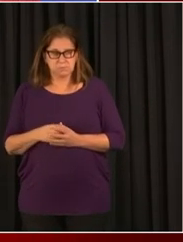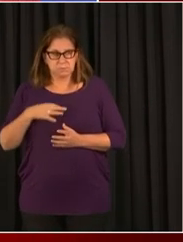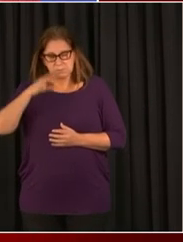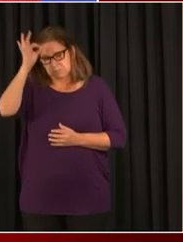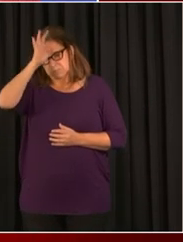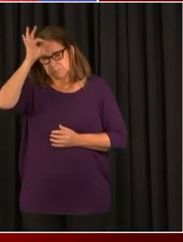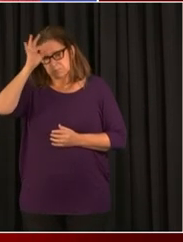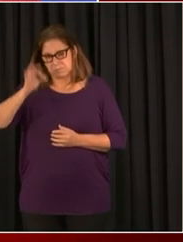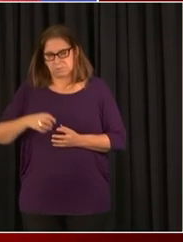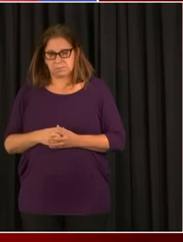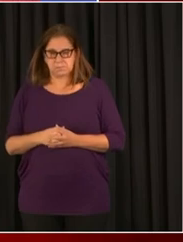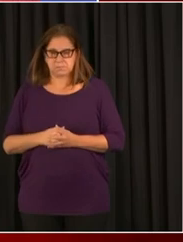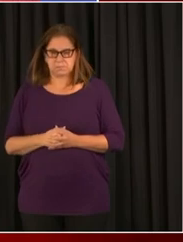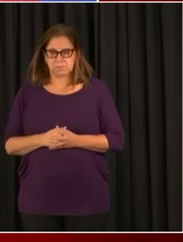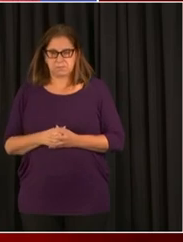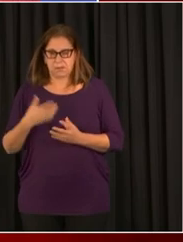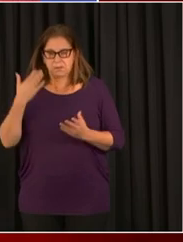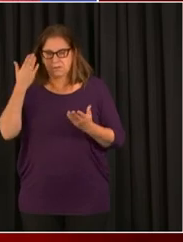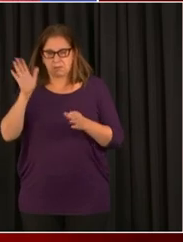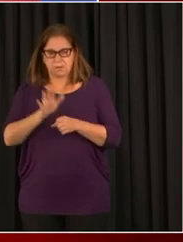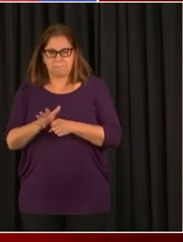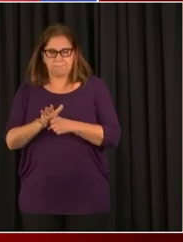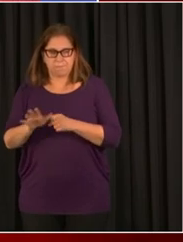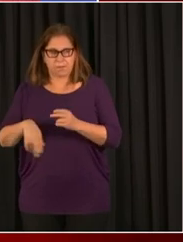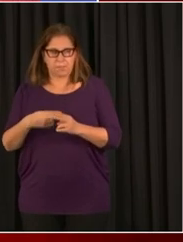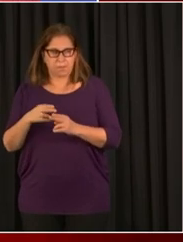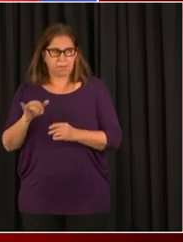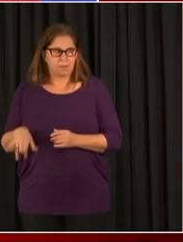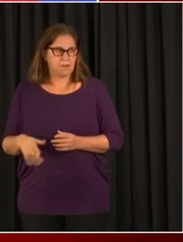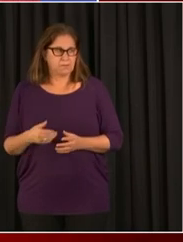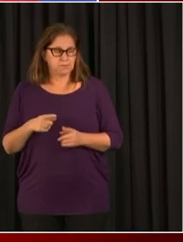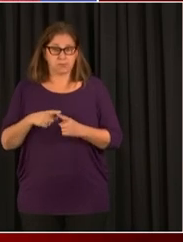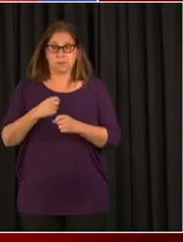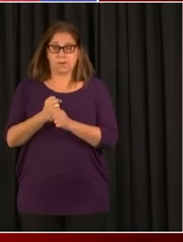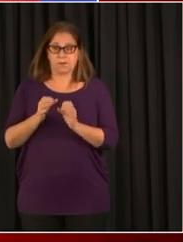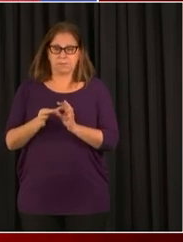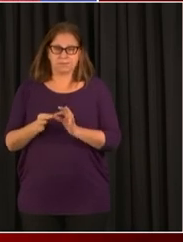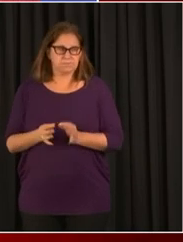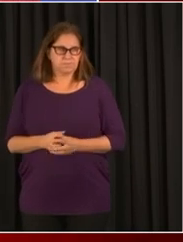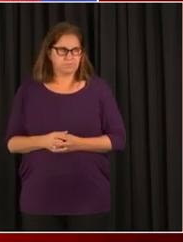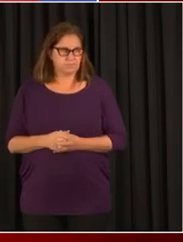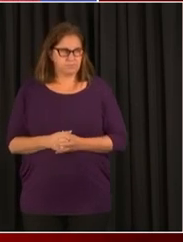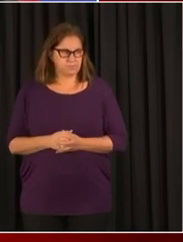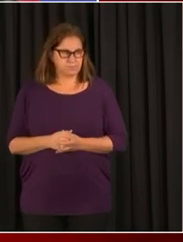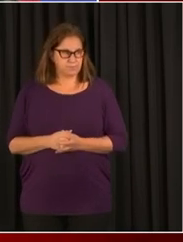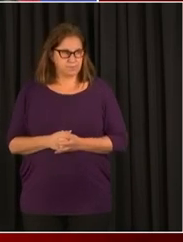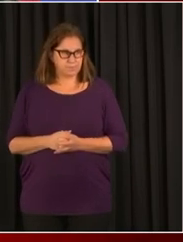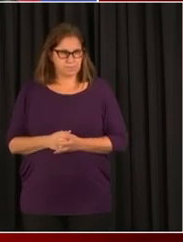know a little bit more about it before I commented. Thank you.